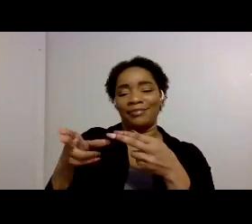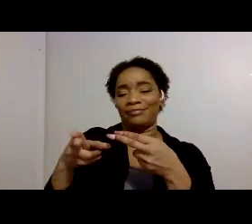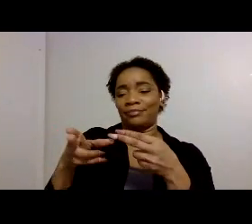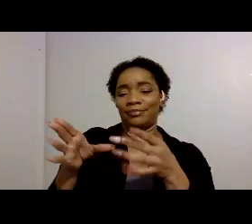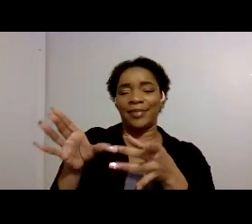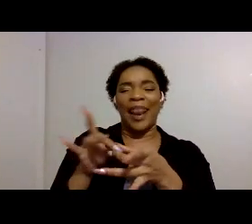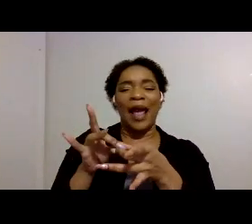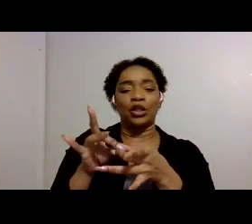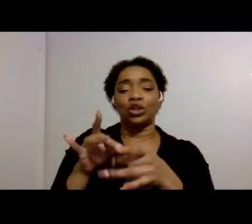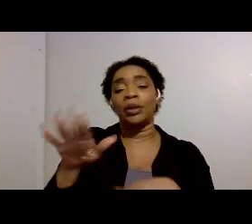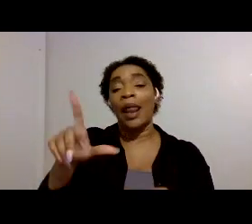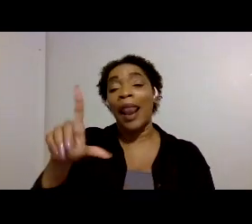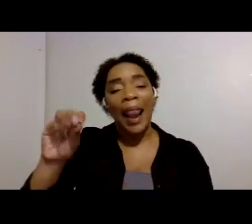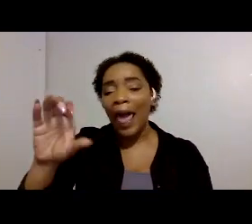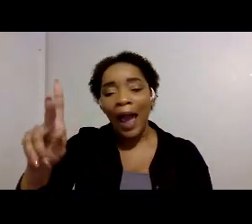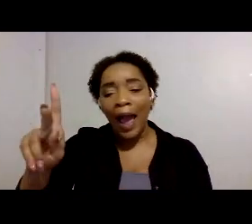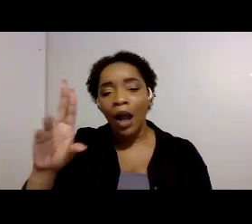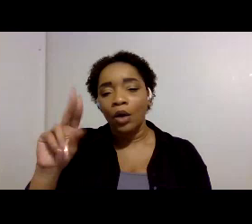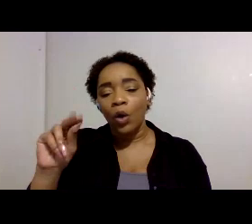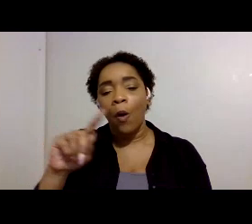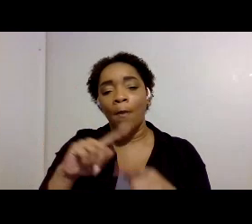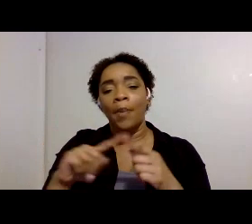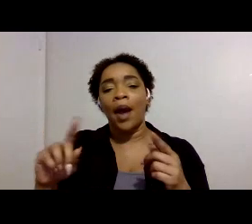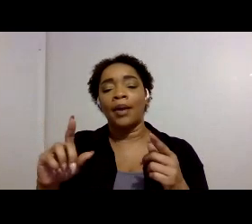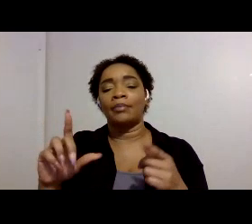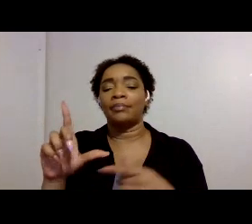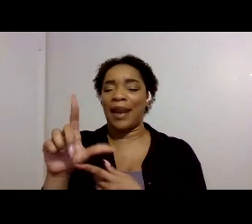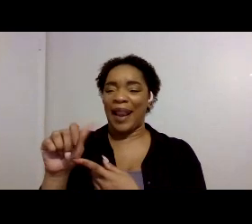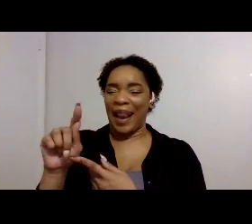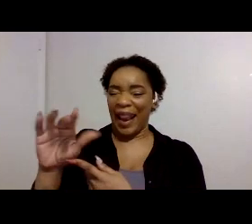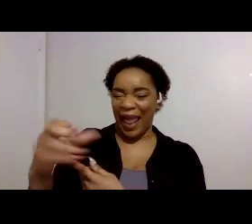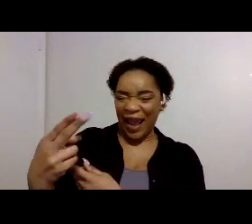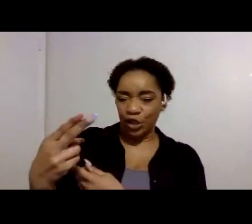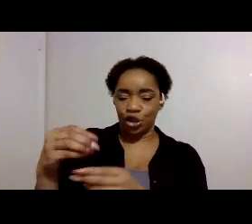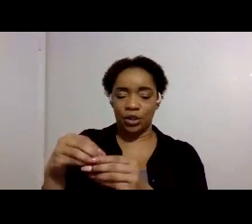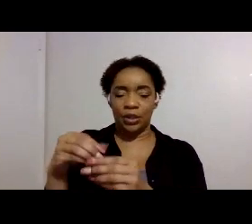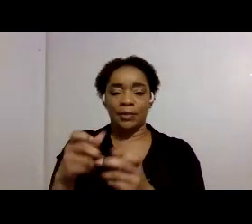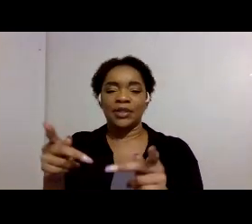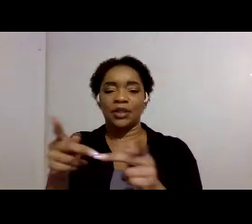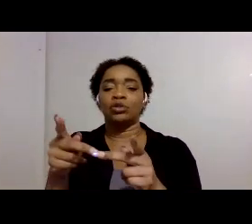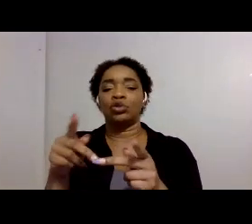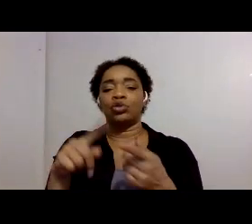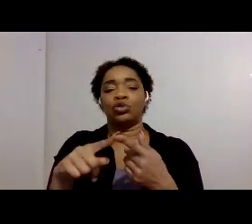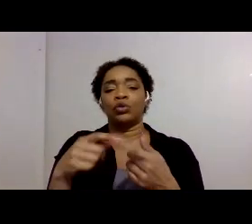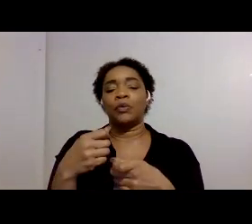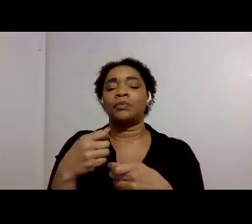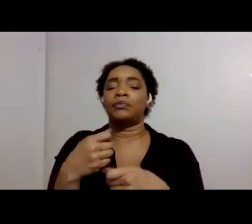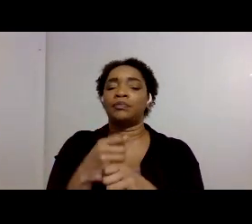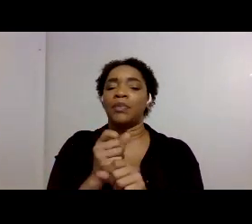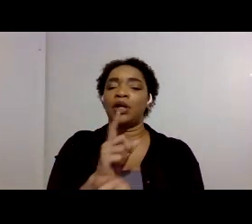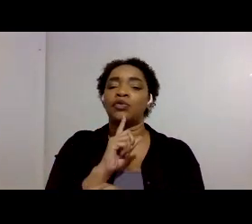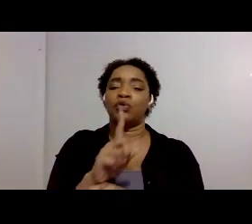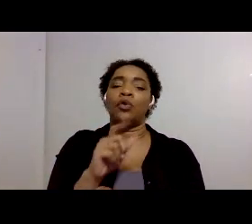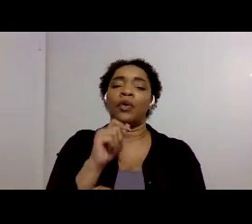into position in case there's a blast on the outside of that door to keep that from going to the next level.